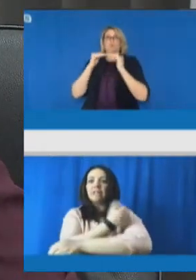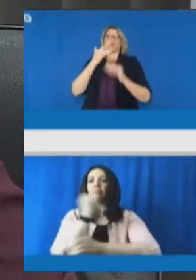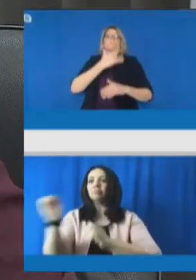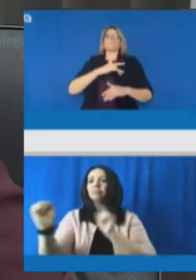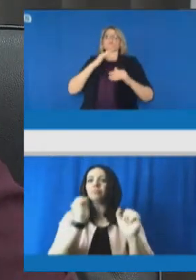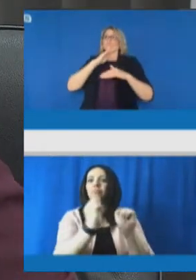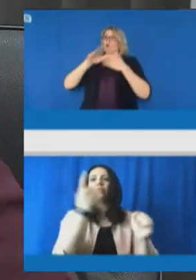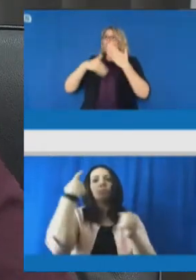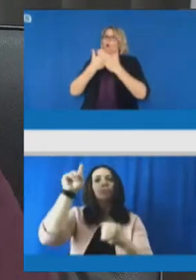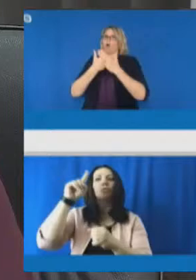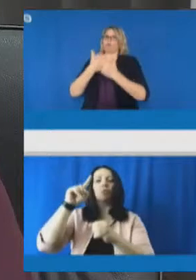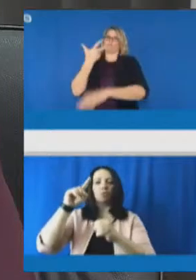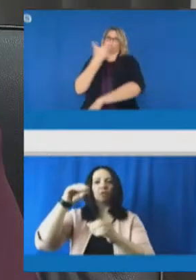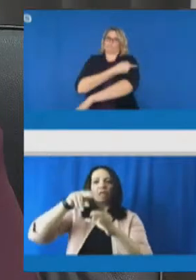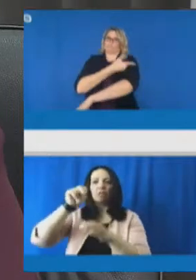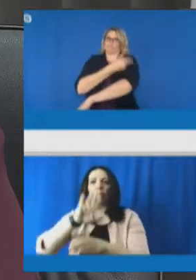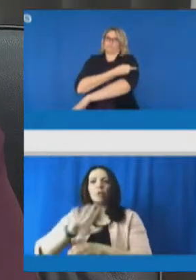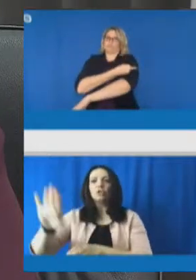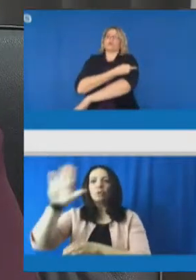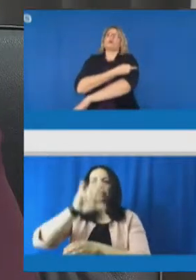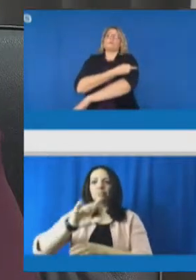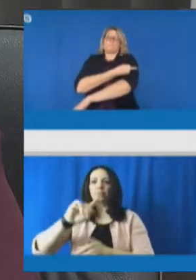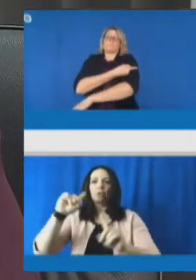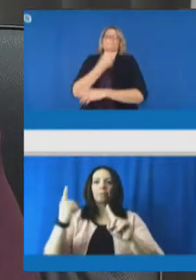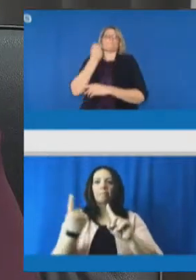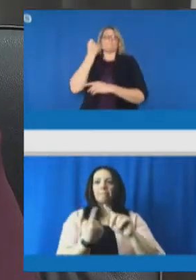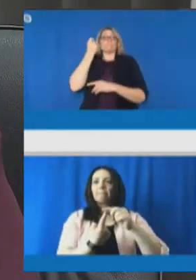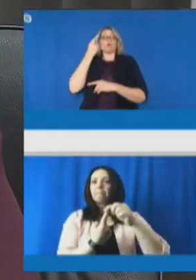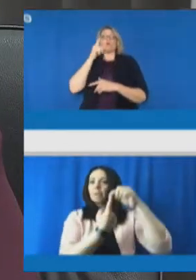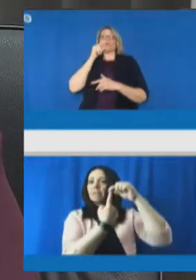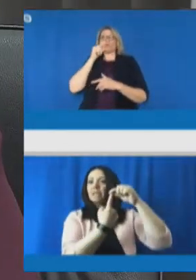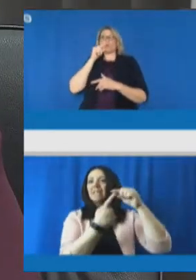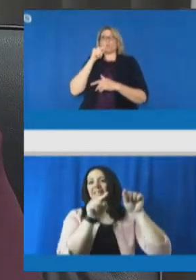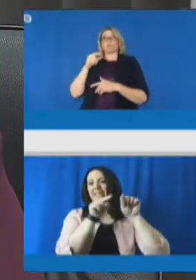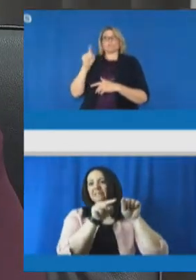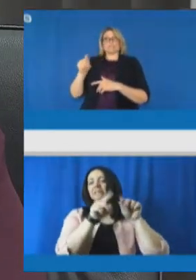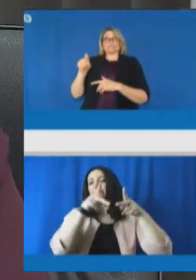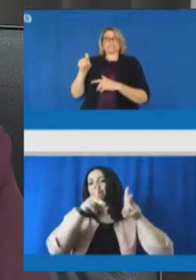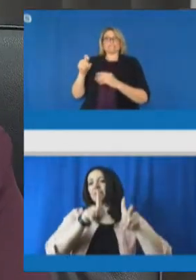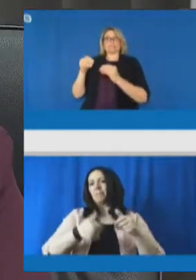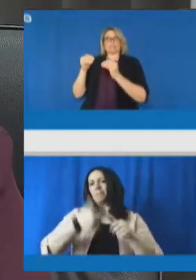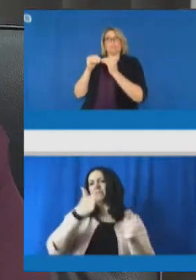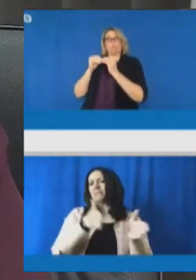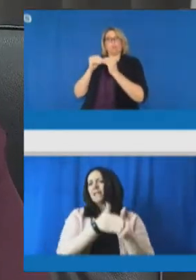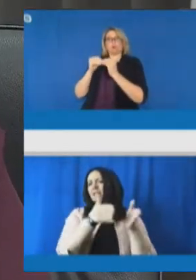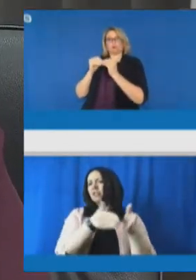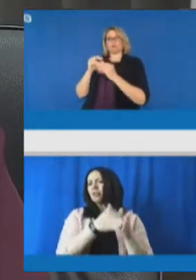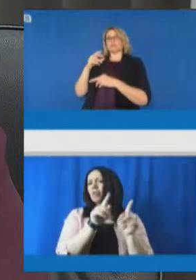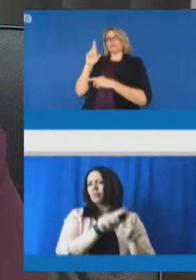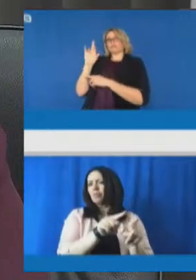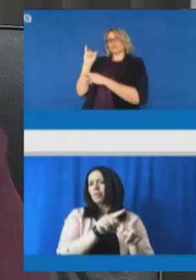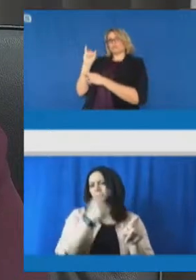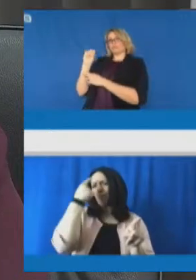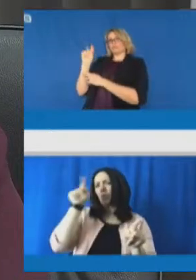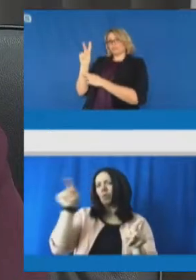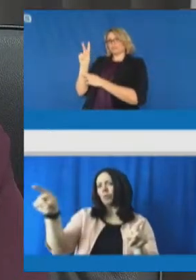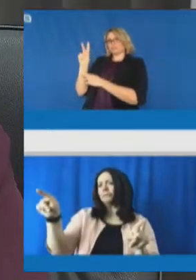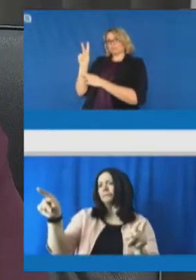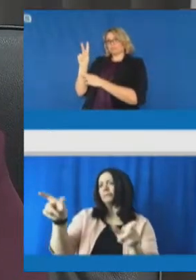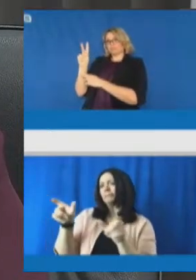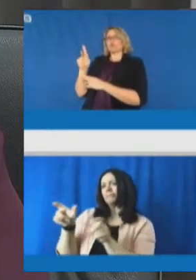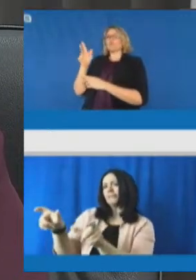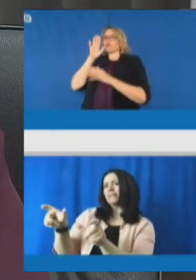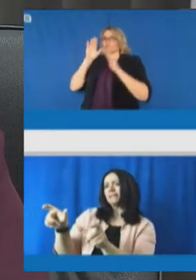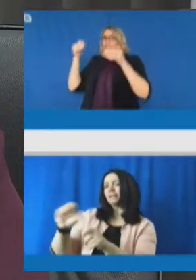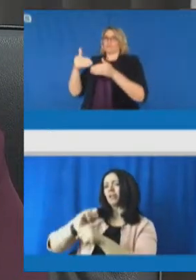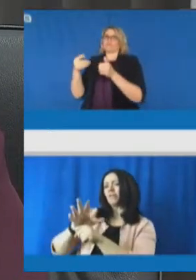population. It will enable our economy to keep moving by providing vaccinations to New Brunswickers like truckers, rotational workers, and regular